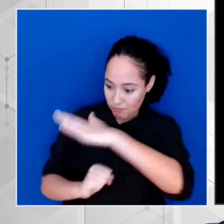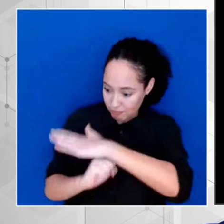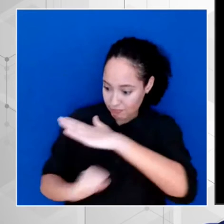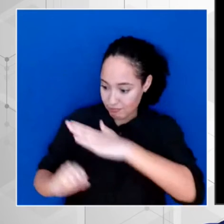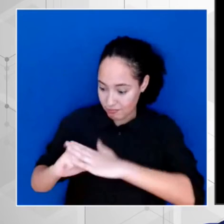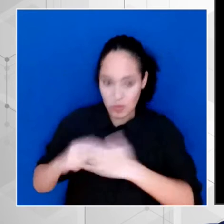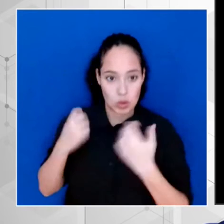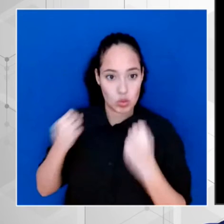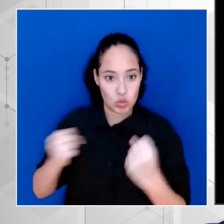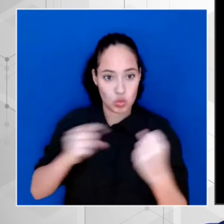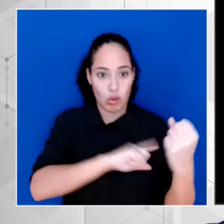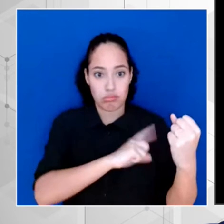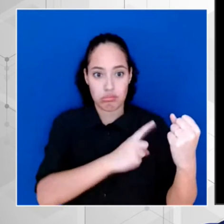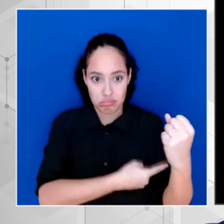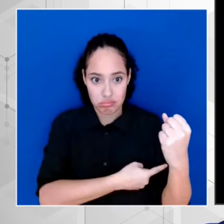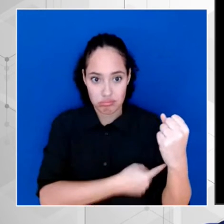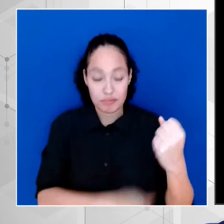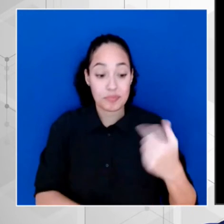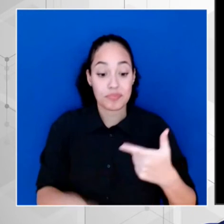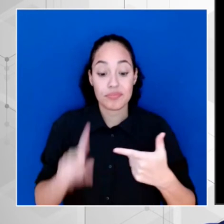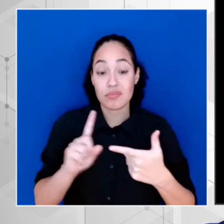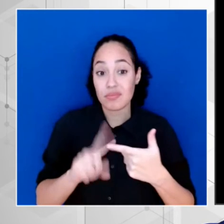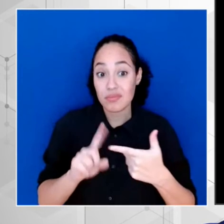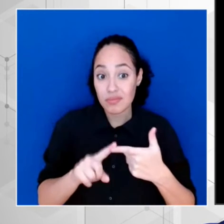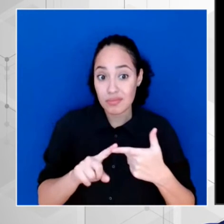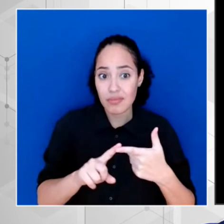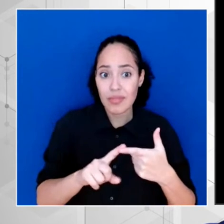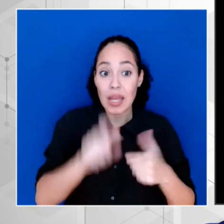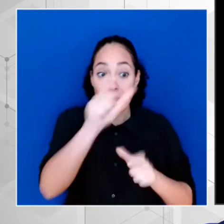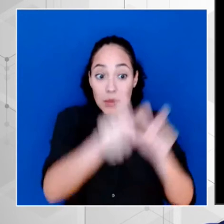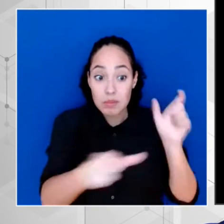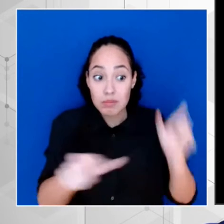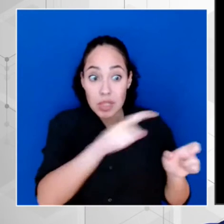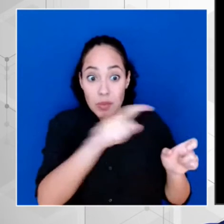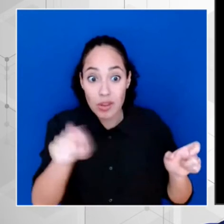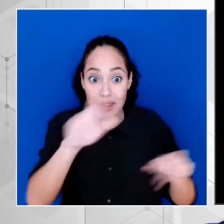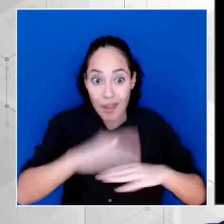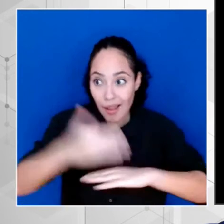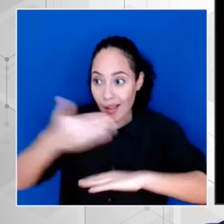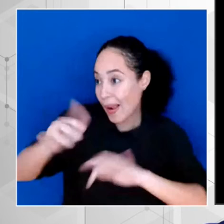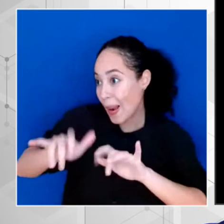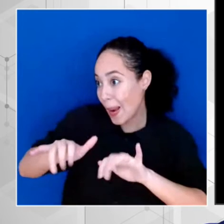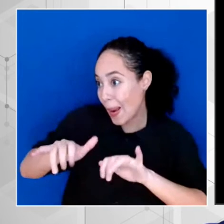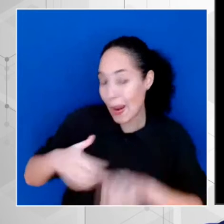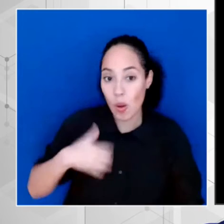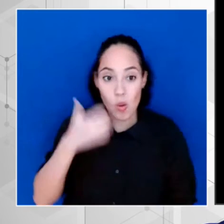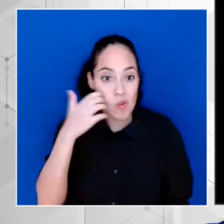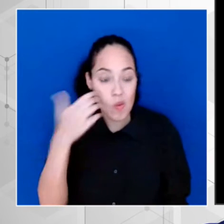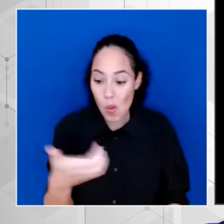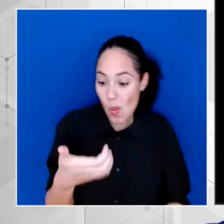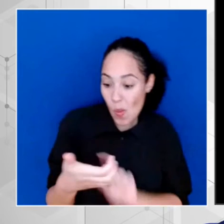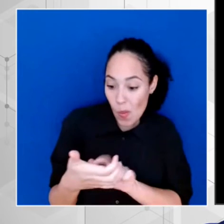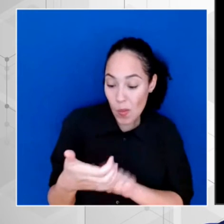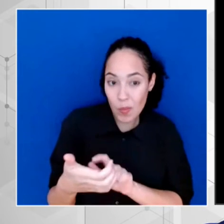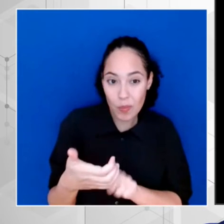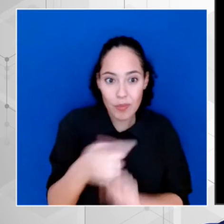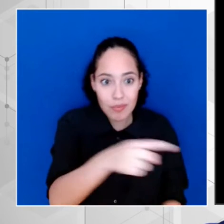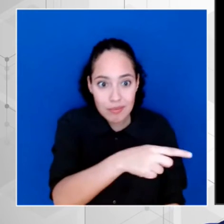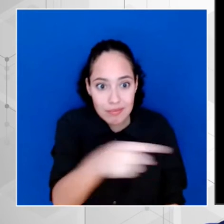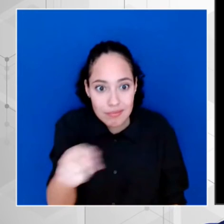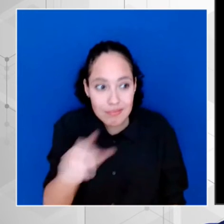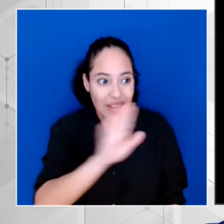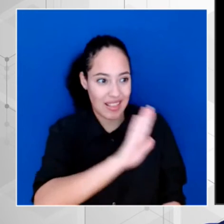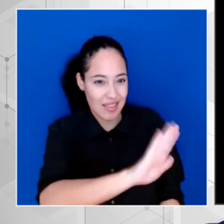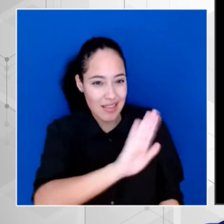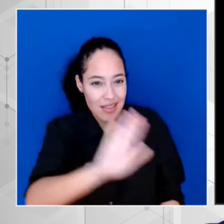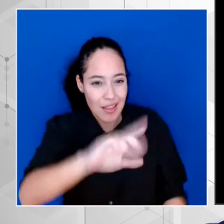of your users with mindfulness, customization, inclusivity, and accessibility. And third, work